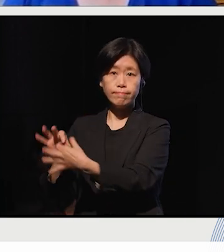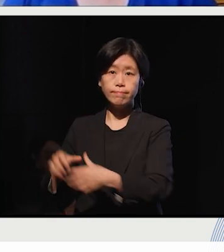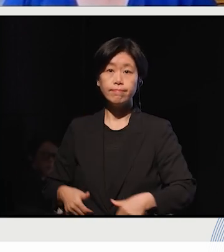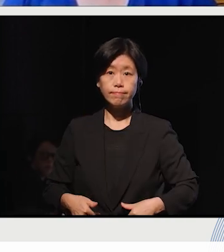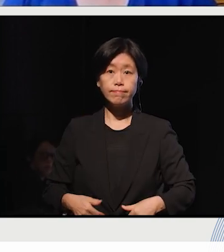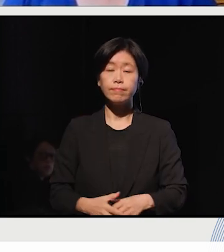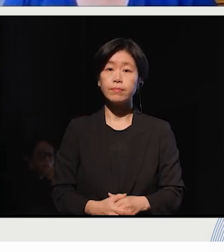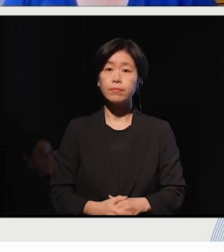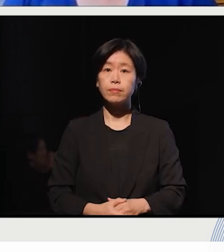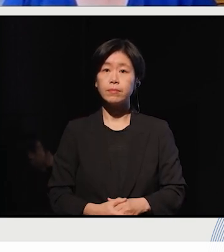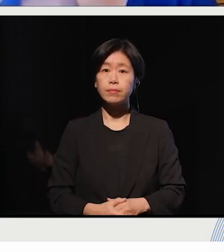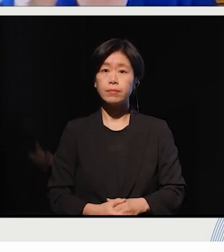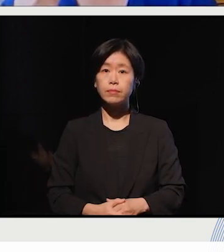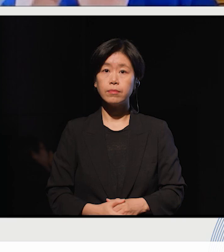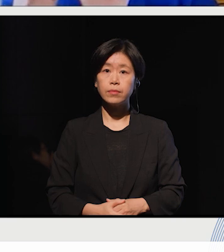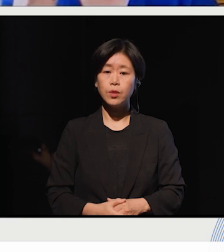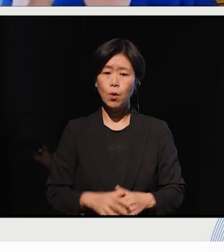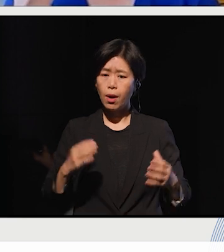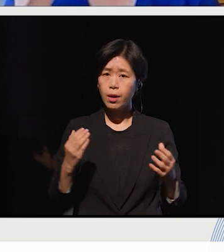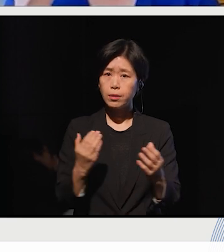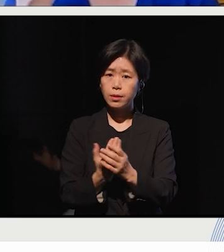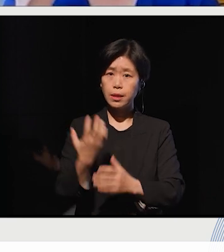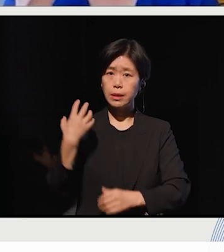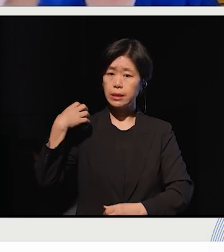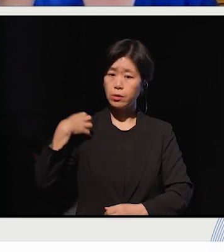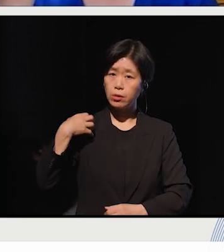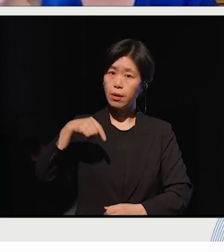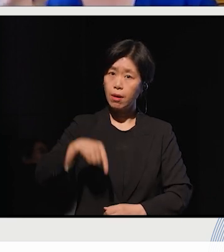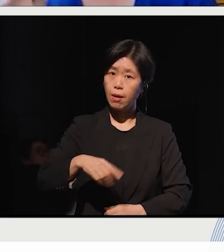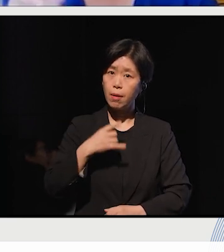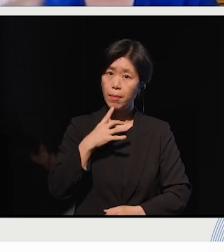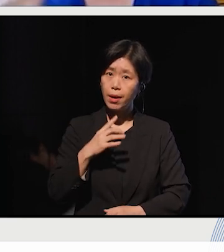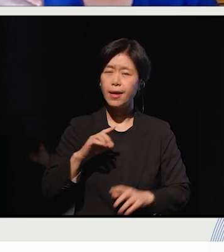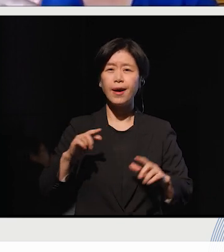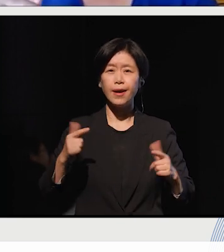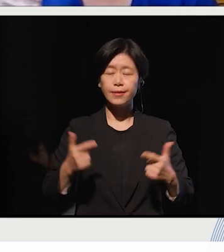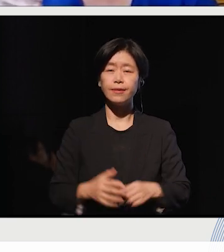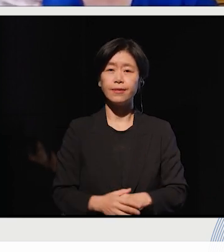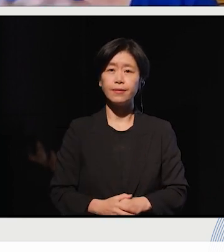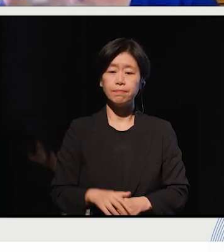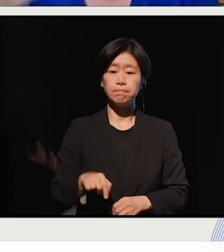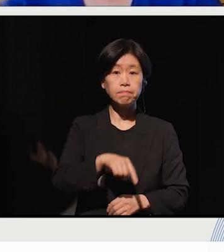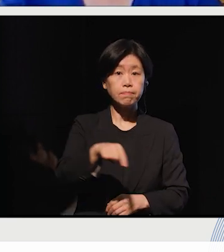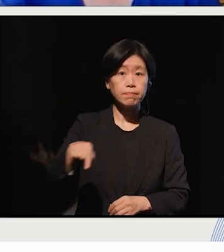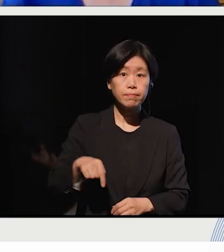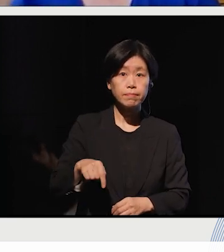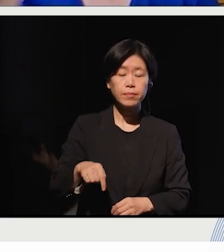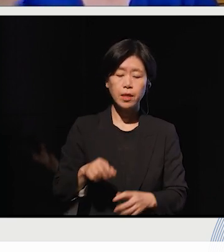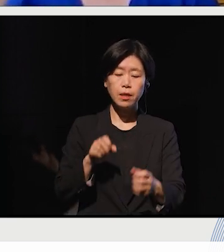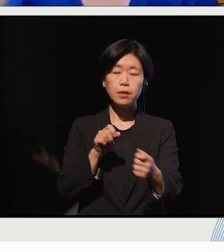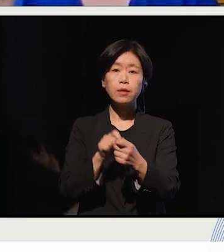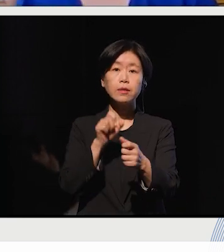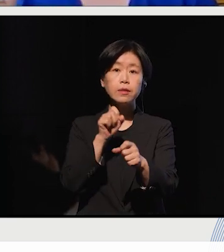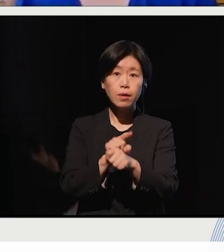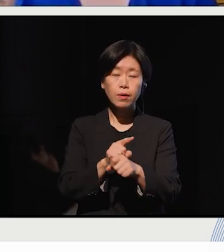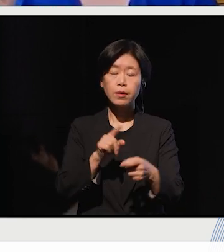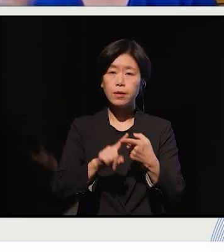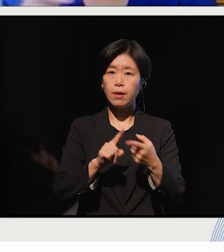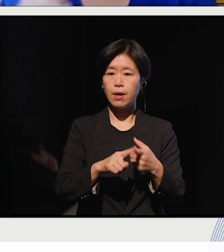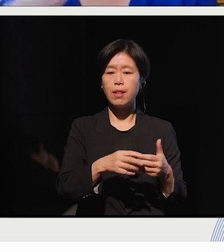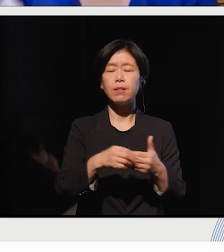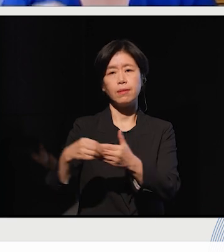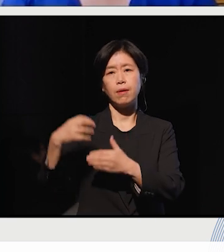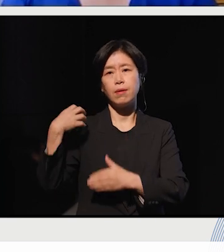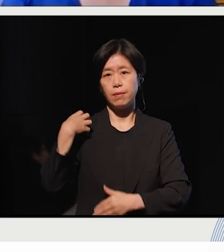that's really not quite true. They are kind of the leader of accessibility, and they convene the rest of the